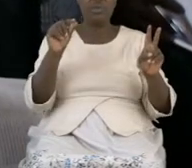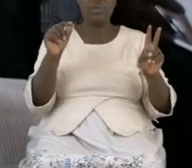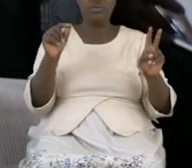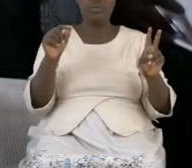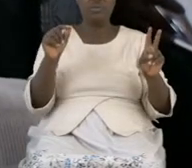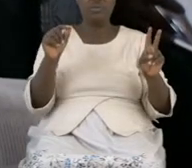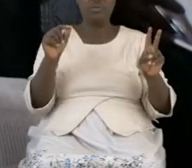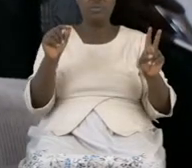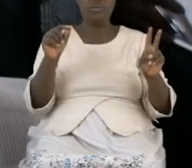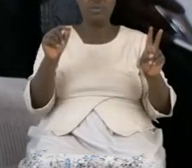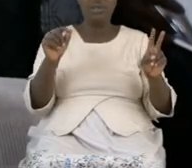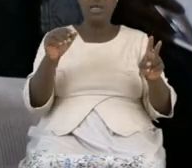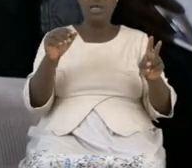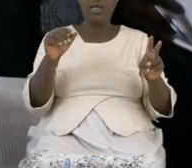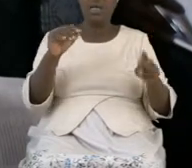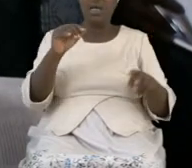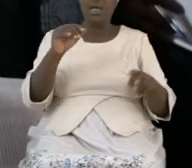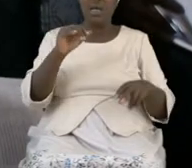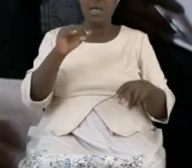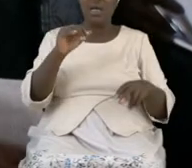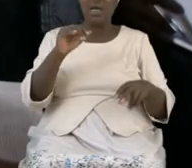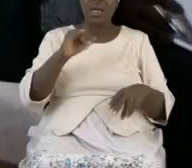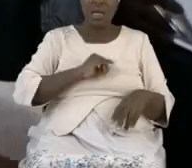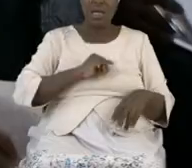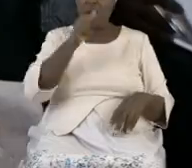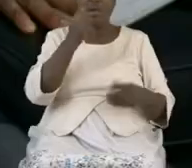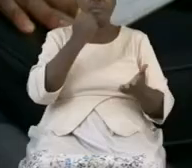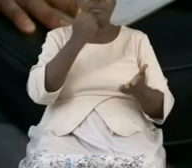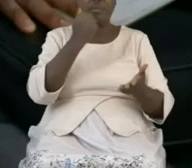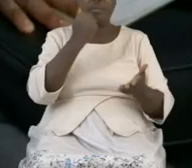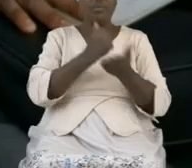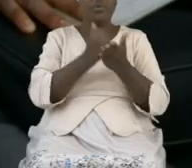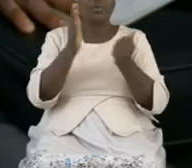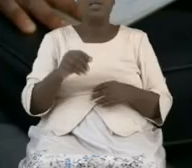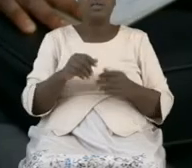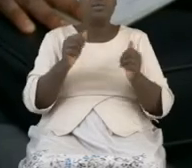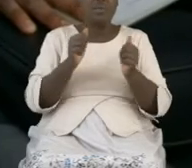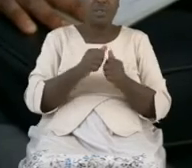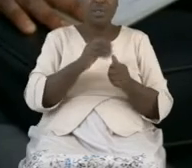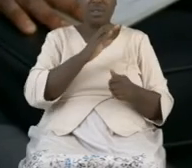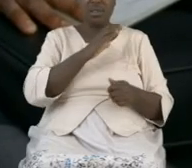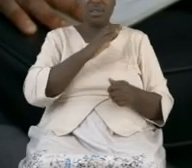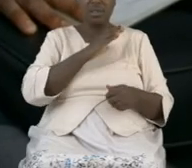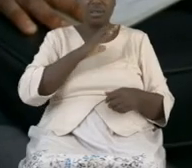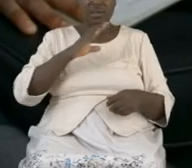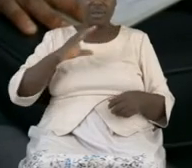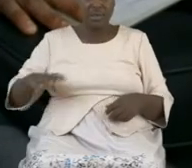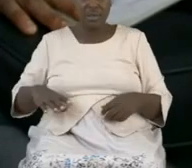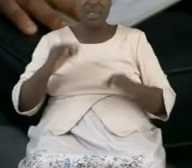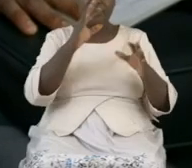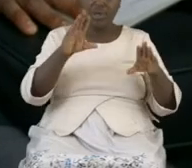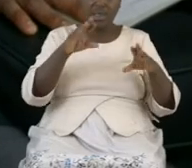I am crucified with Christ. If he had said, I was crucified